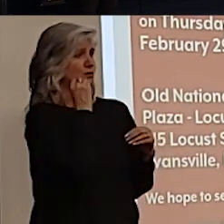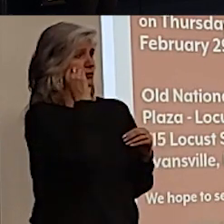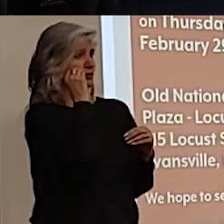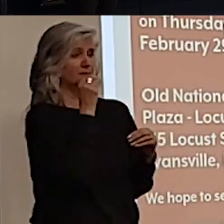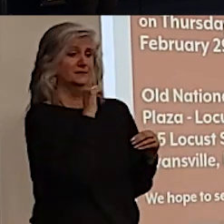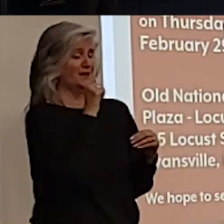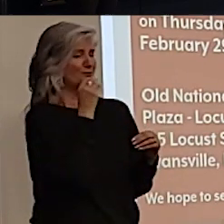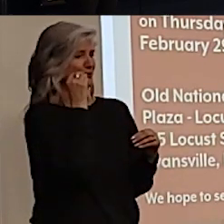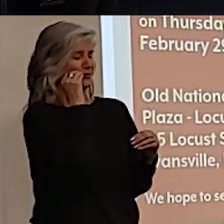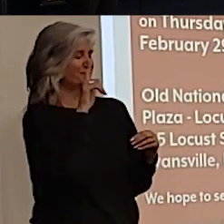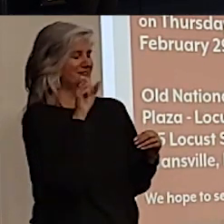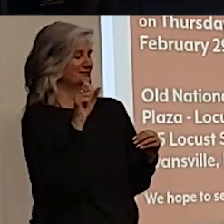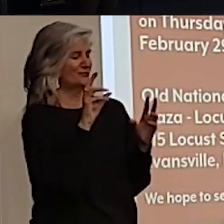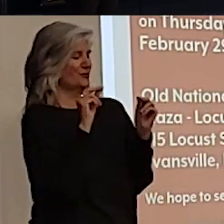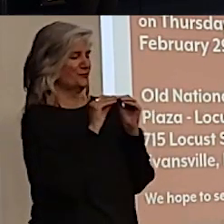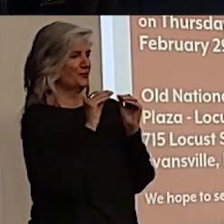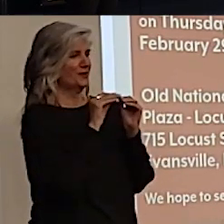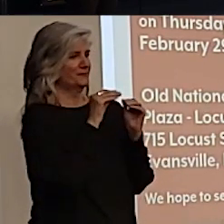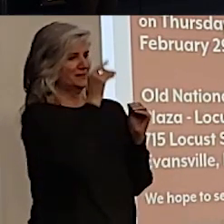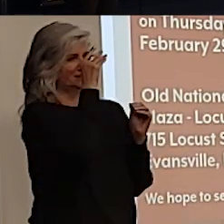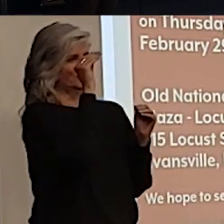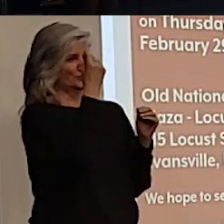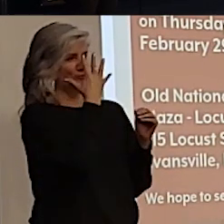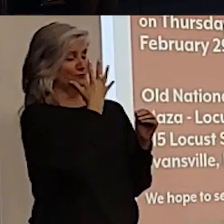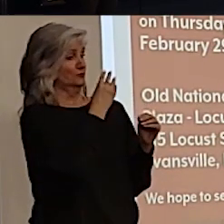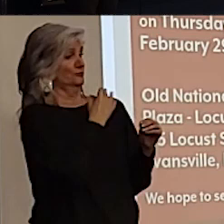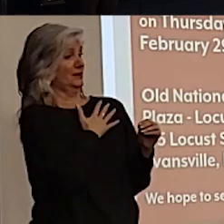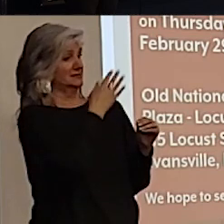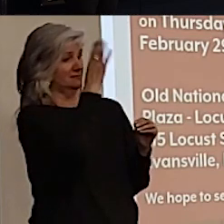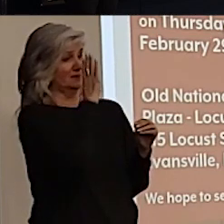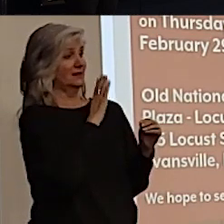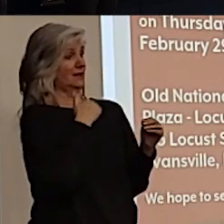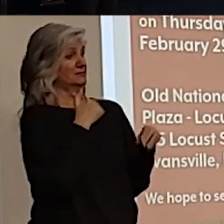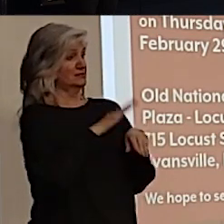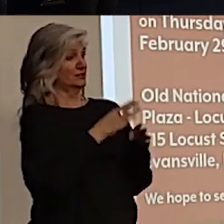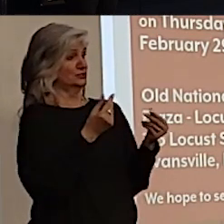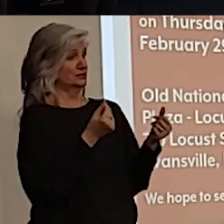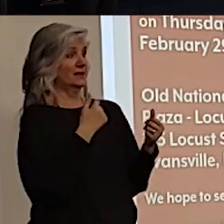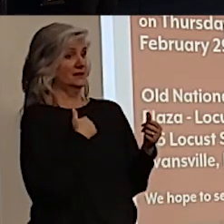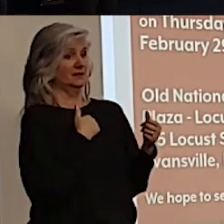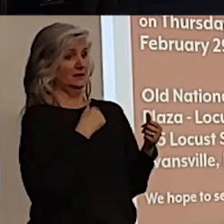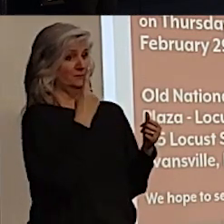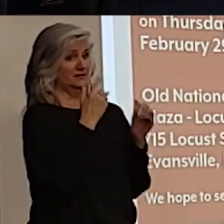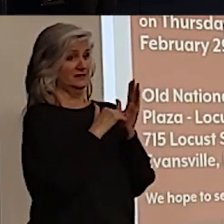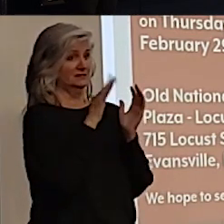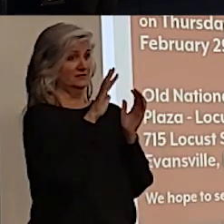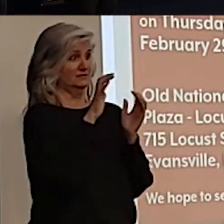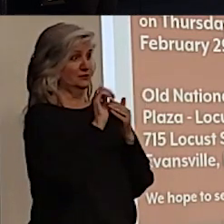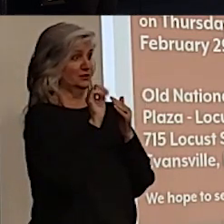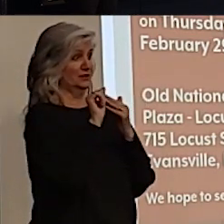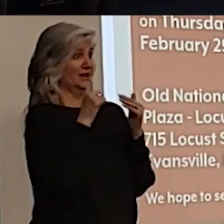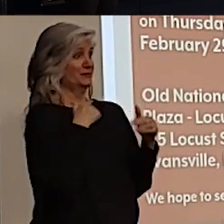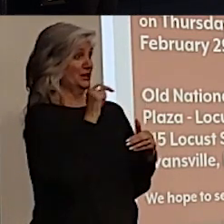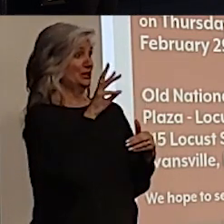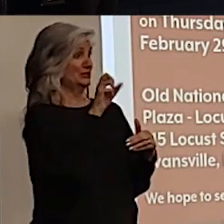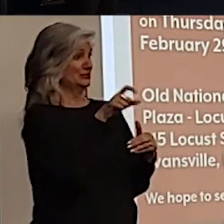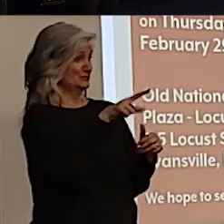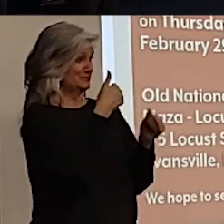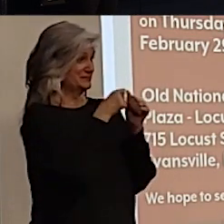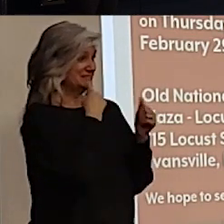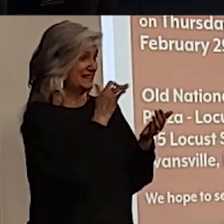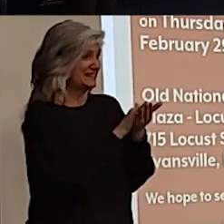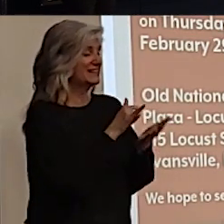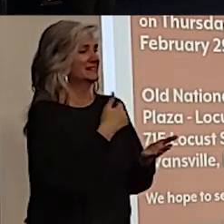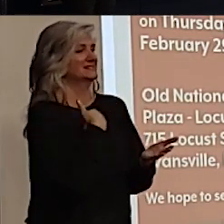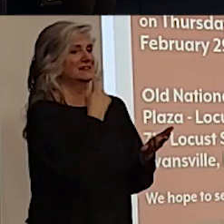homeless no more by the grace of God, but I was homeless on the street because I got a $1,500 bill. I was on the news. I was the one, when he said,